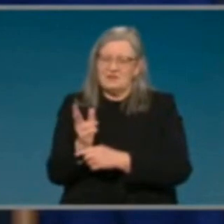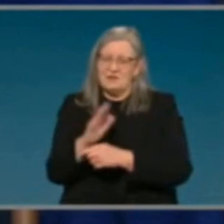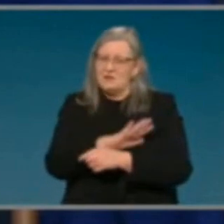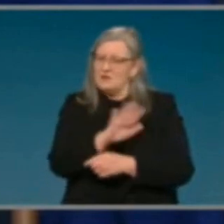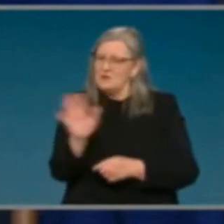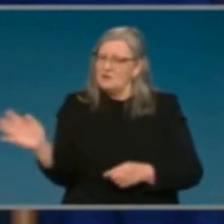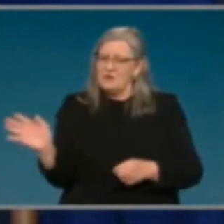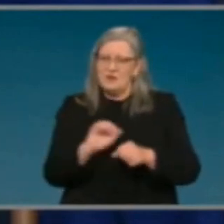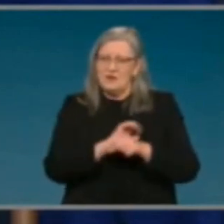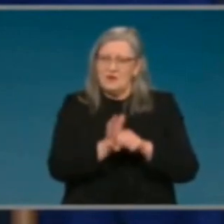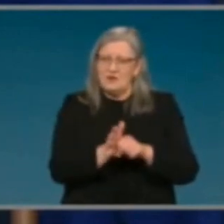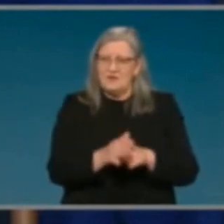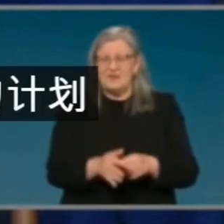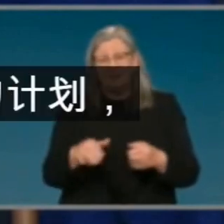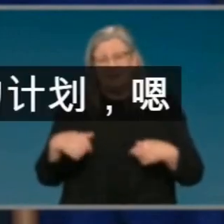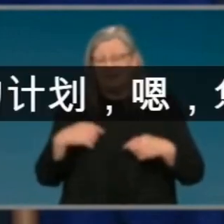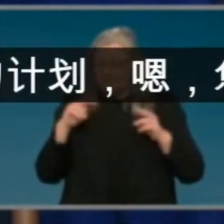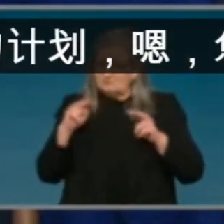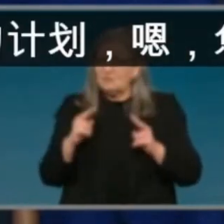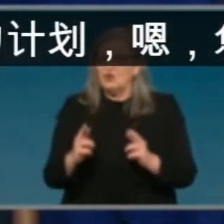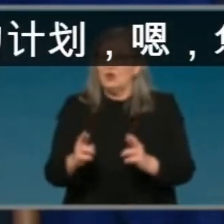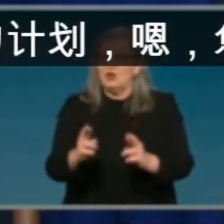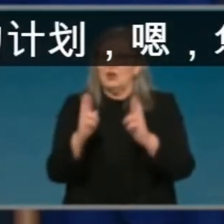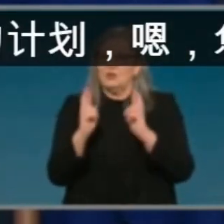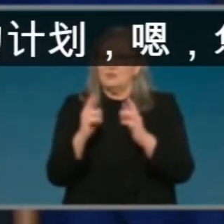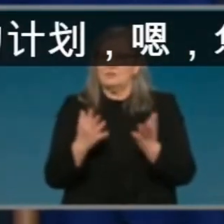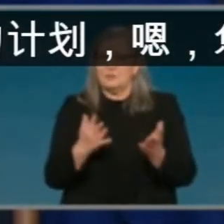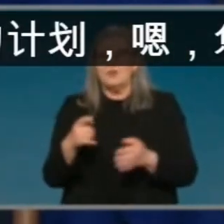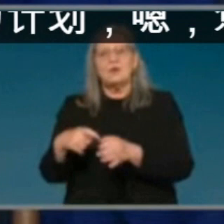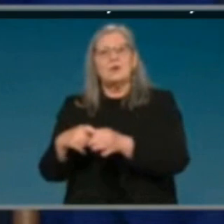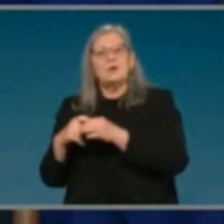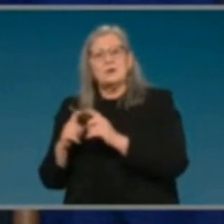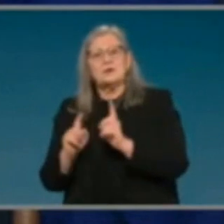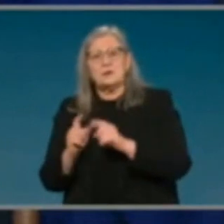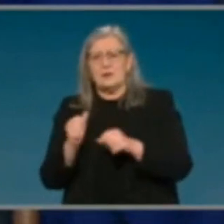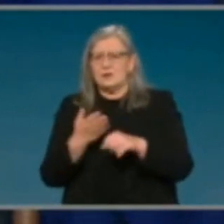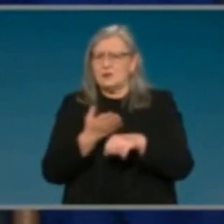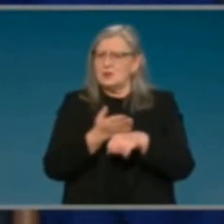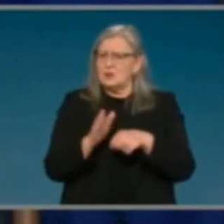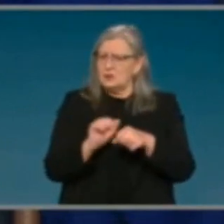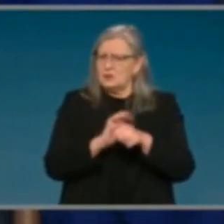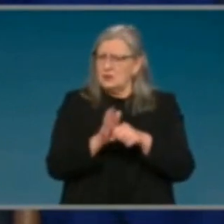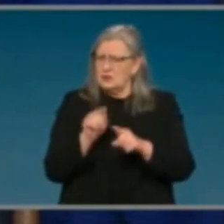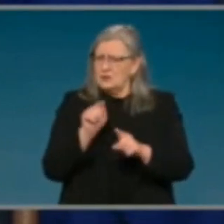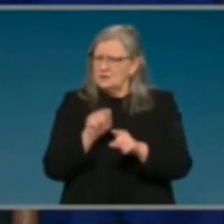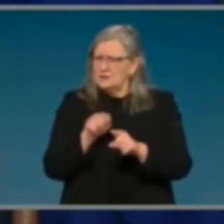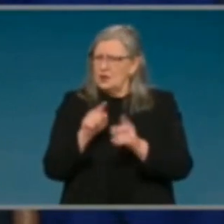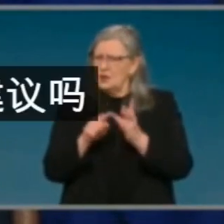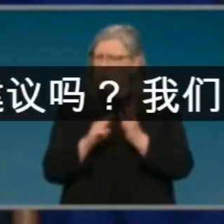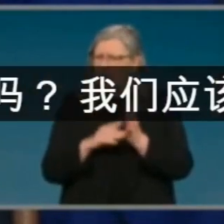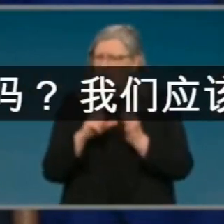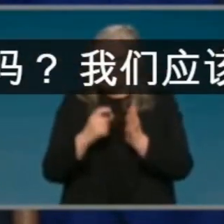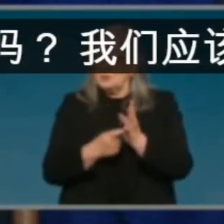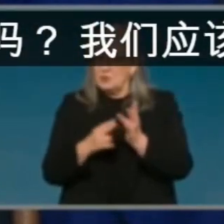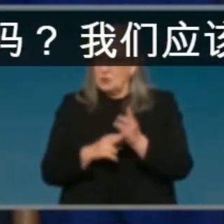Correct. In light of this new variant, do you have any advice for restrictions such as mask wearing or the number of people allowed in